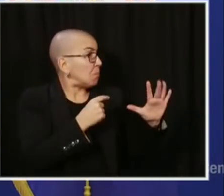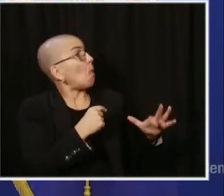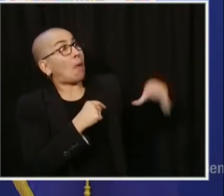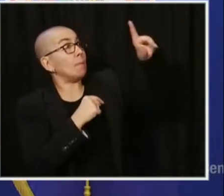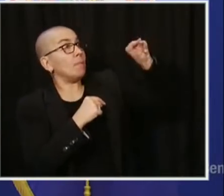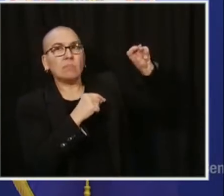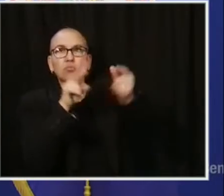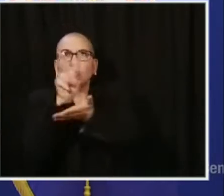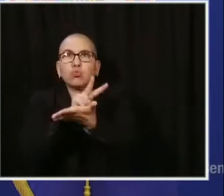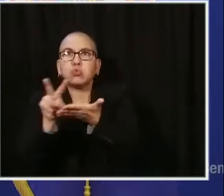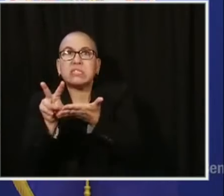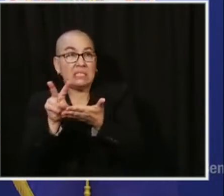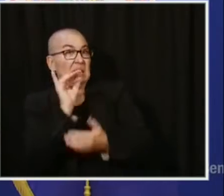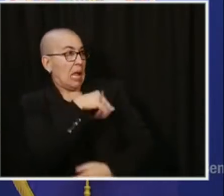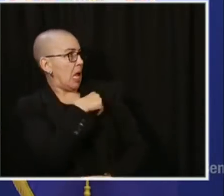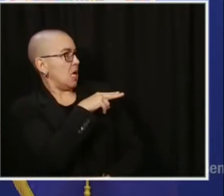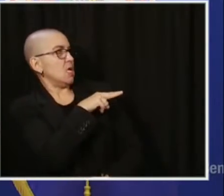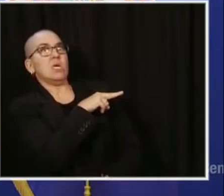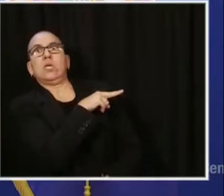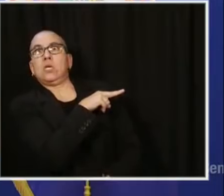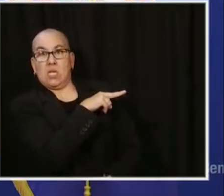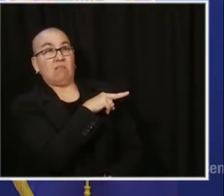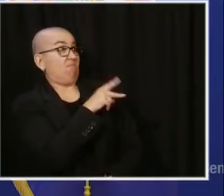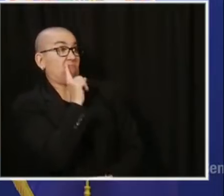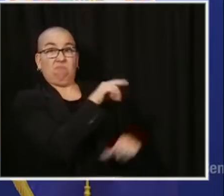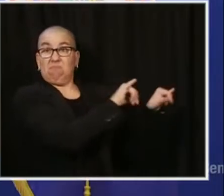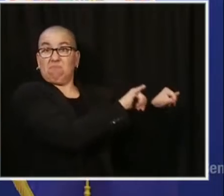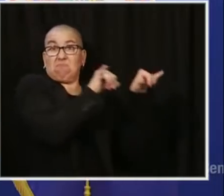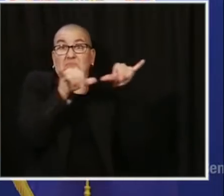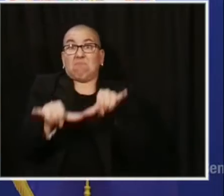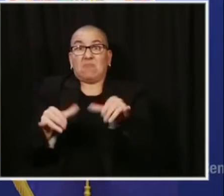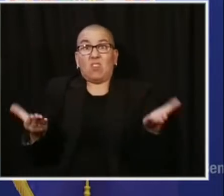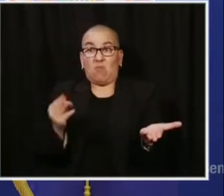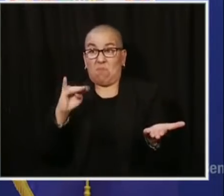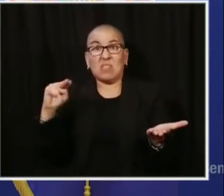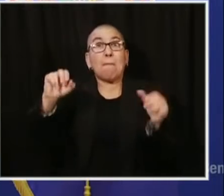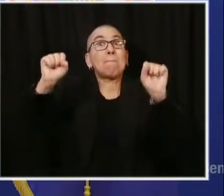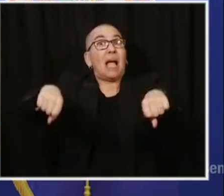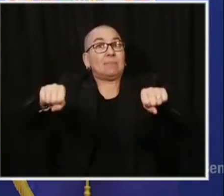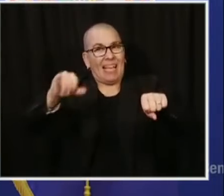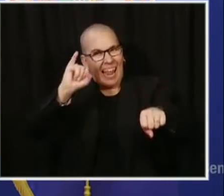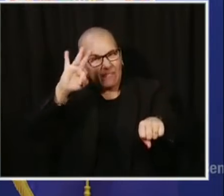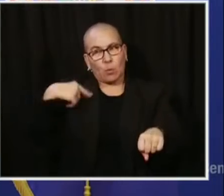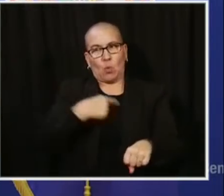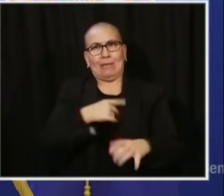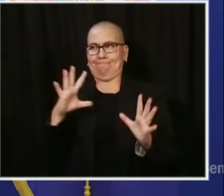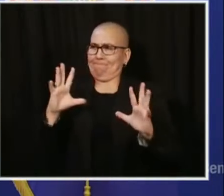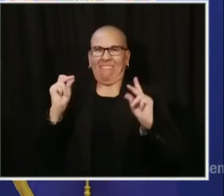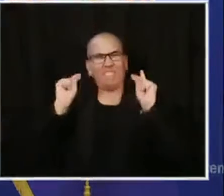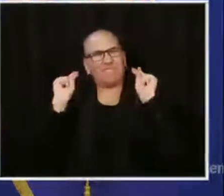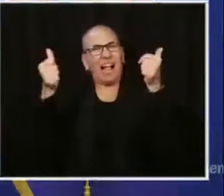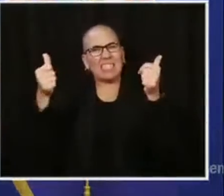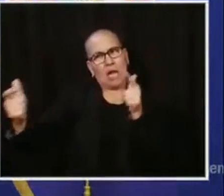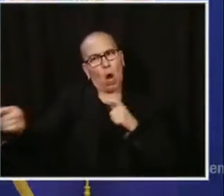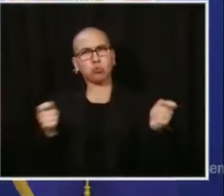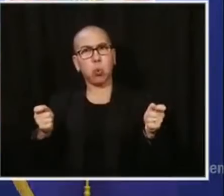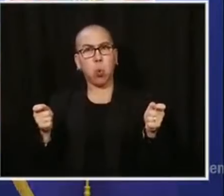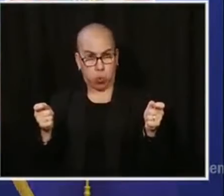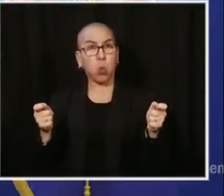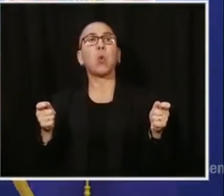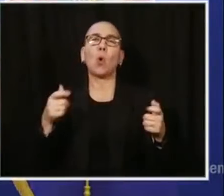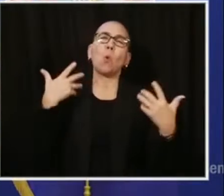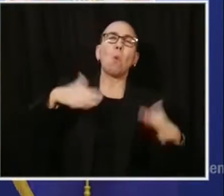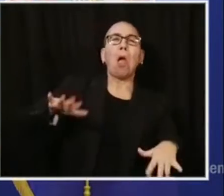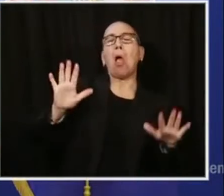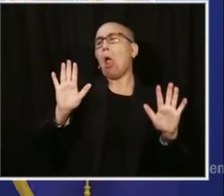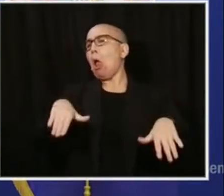here if we don't make some of the right decisions around this. And I didn't say that because I'm looking to the future or guessing or hoping it would not